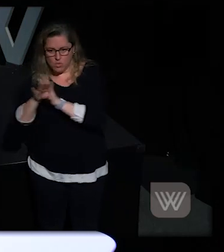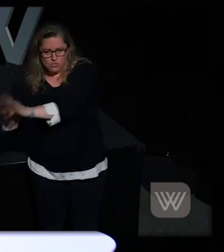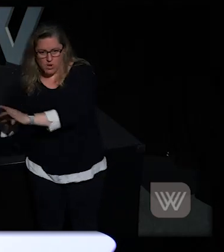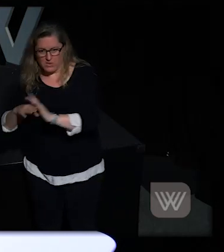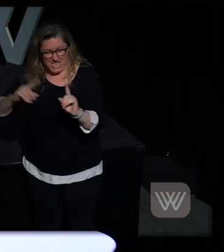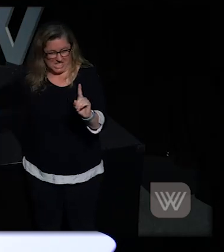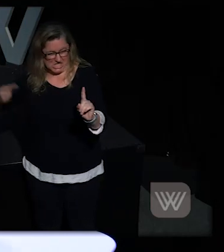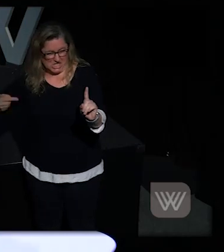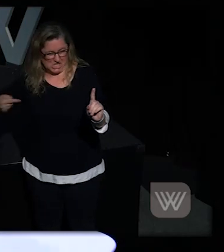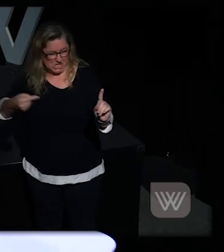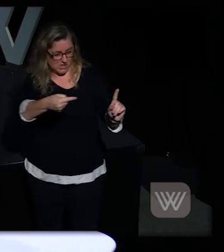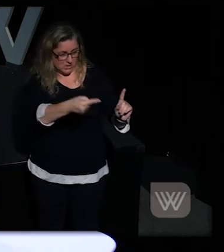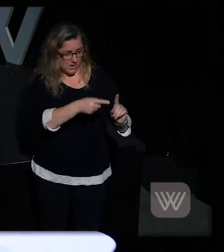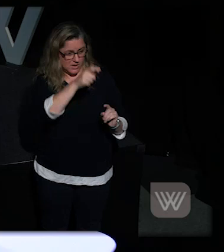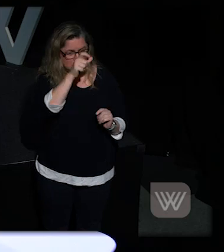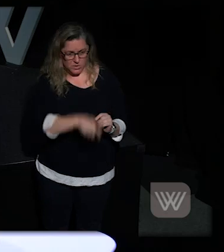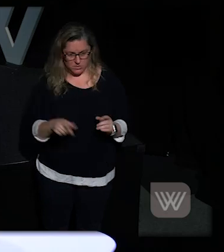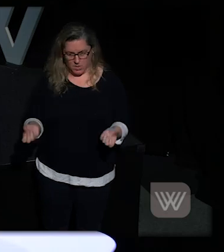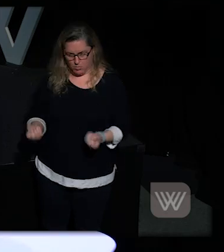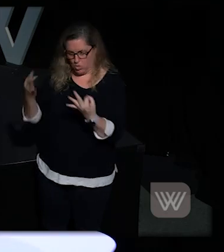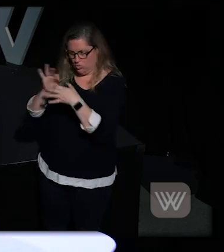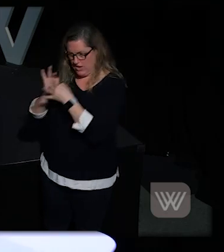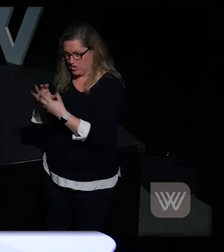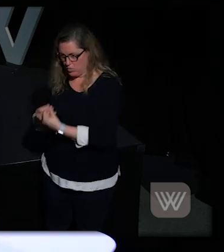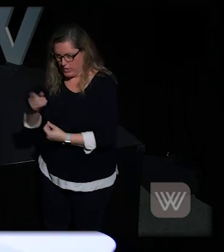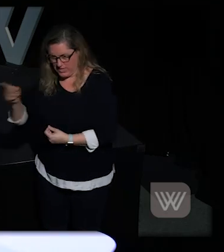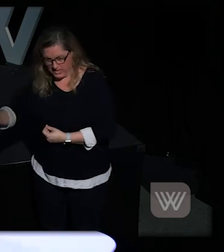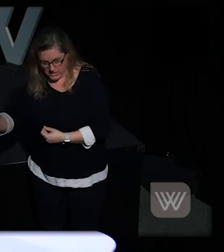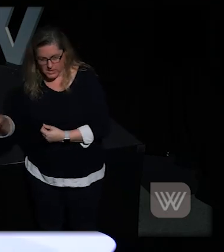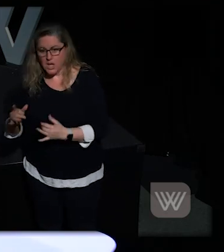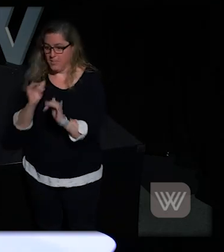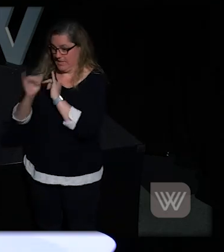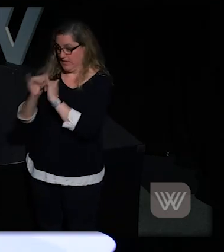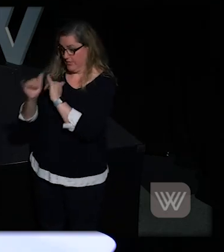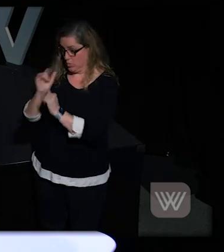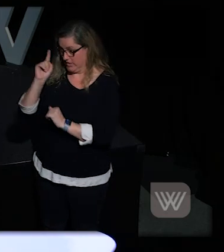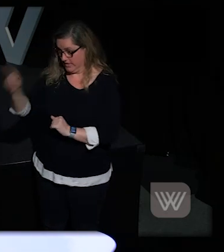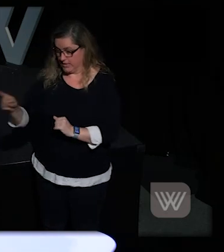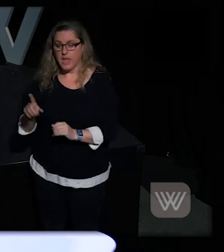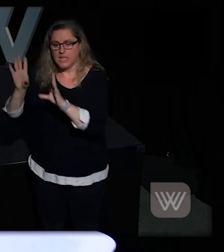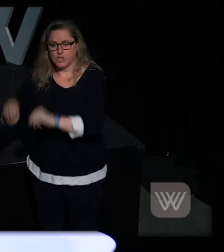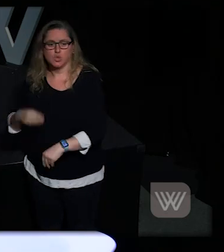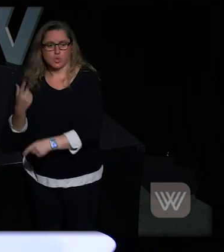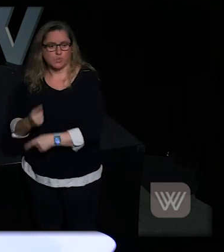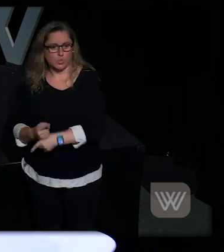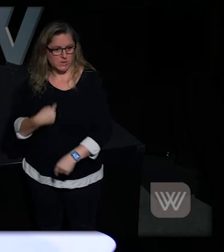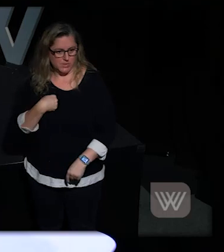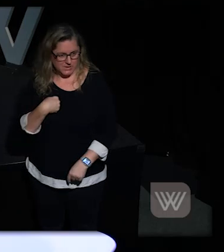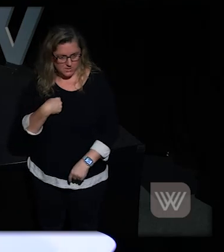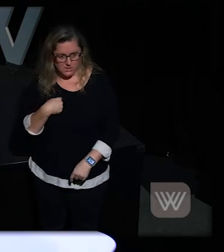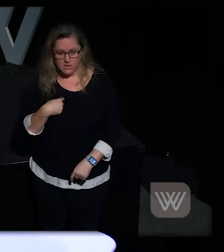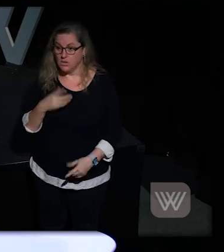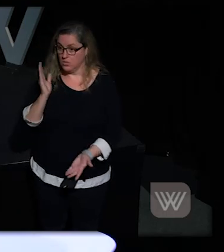people. And I don't have a relationship with him. I interviewed him and he stopped talking to me completely. And